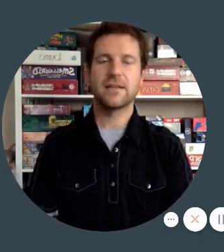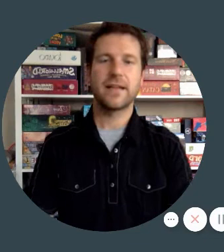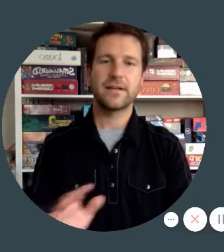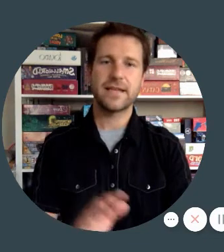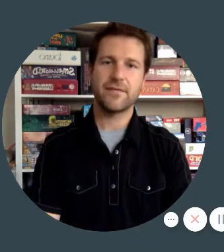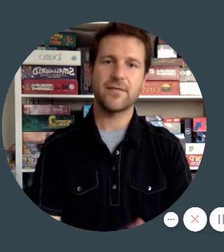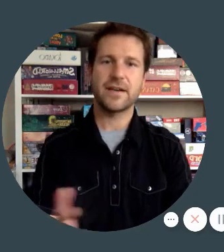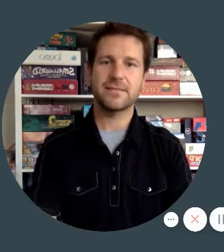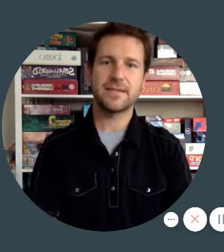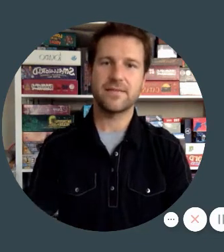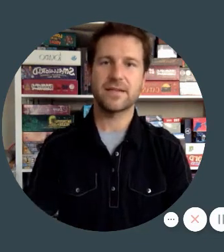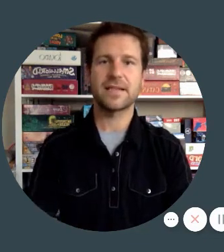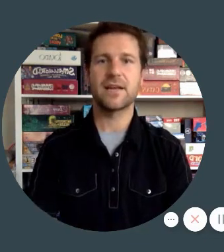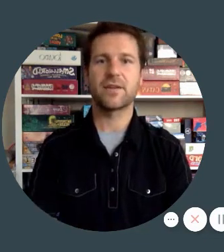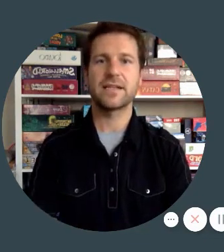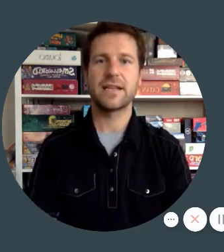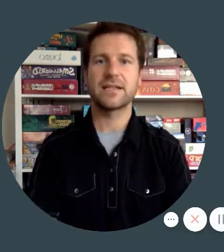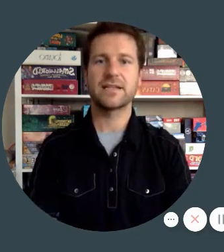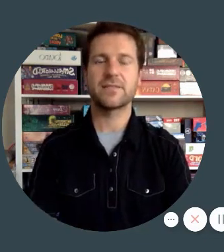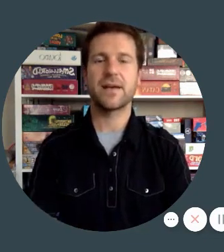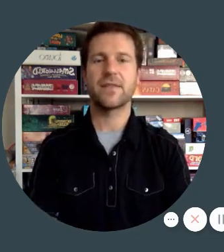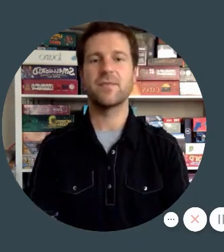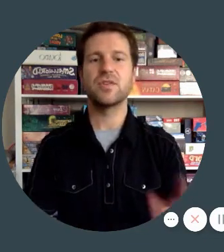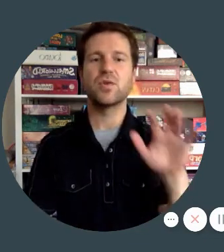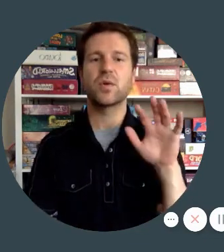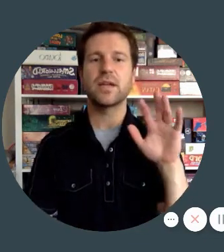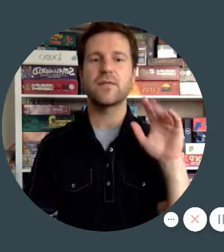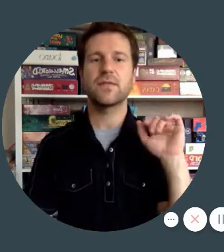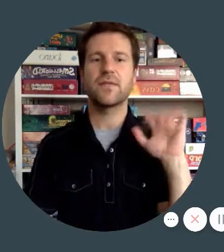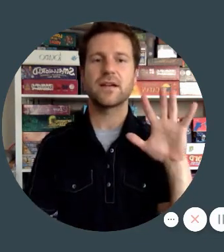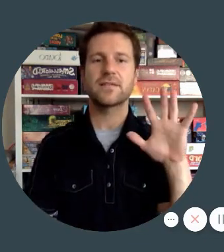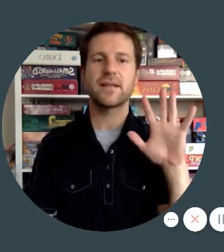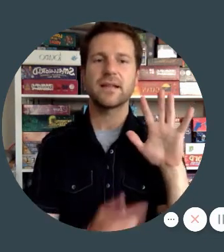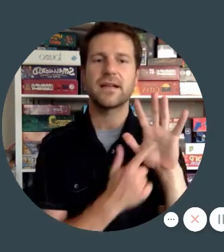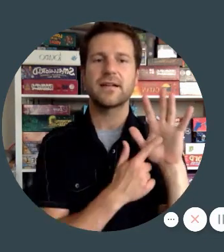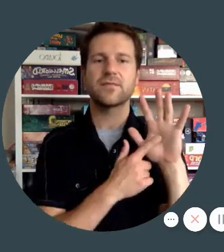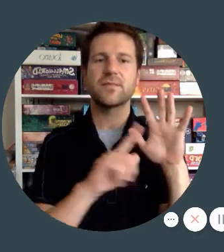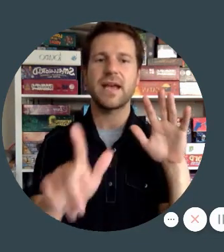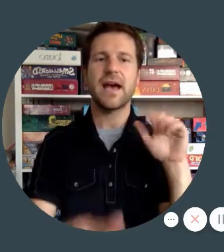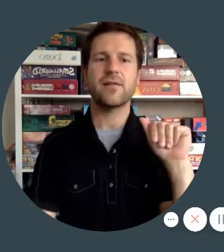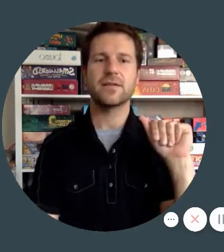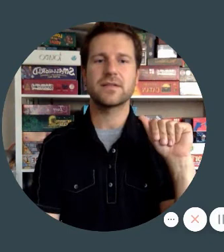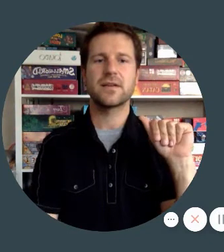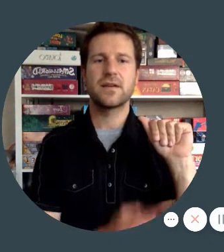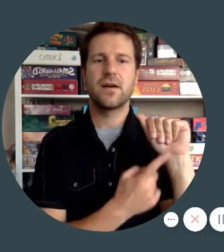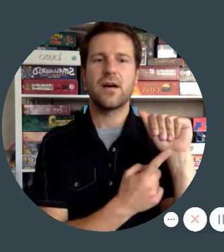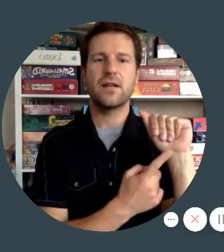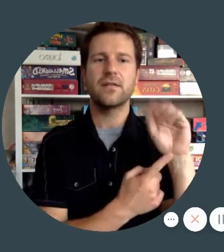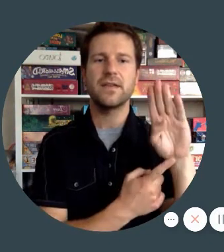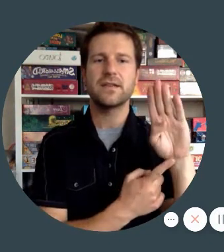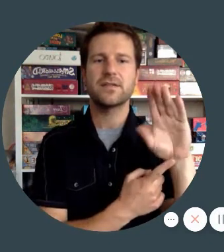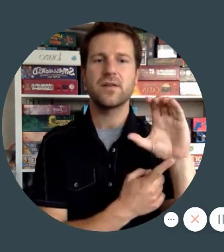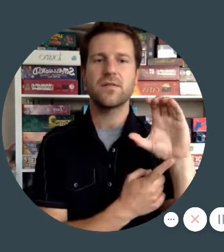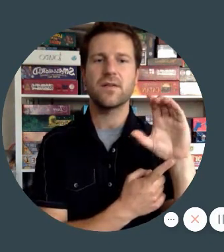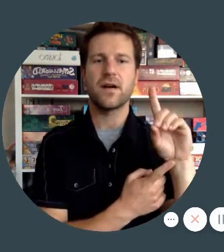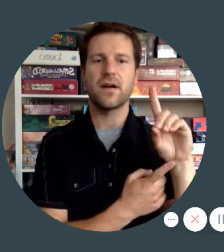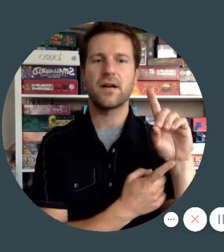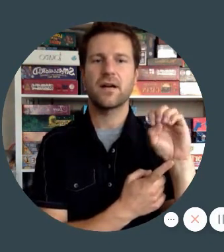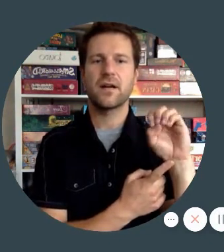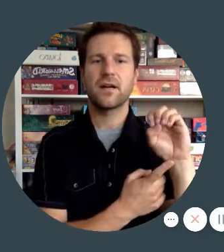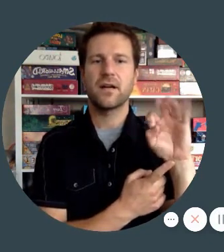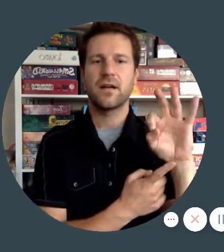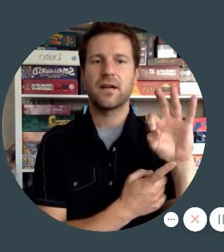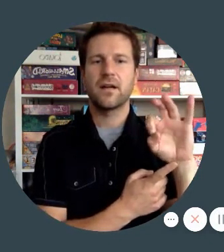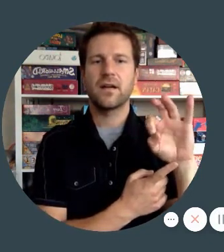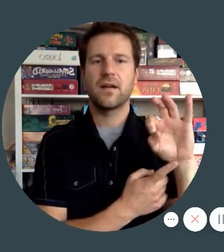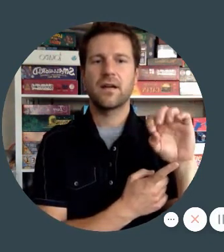is. Letters have a very specific sign orientation as well. The majority of your fingerspelling letters will be out. All of these so far,